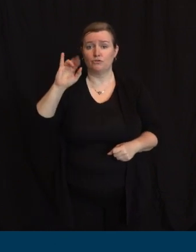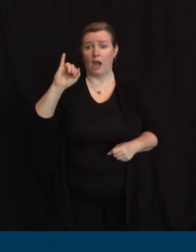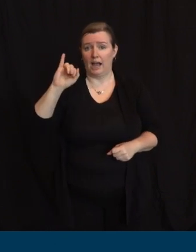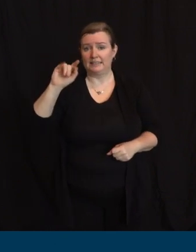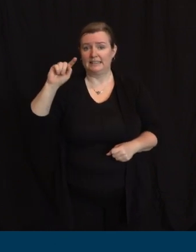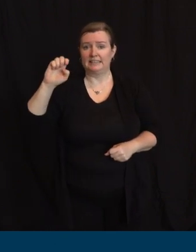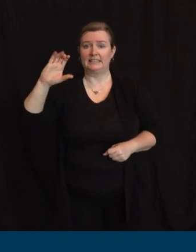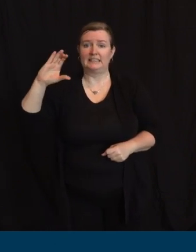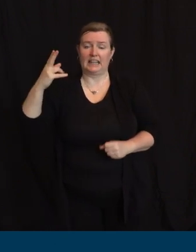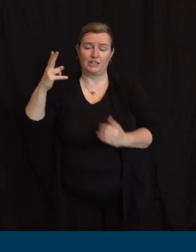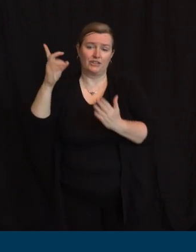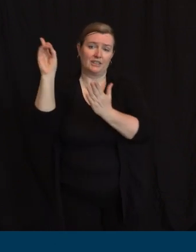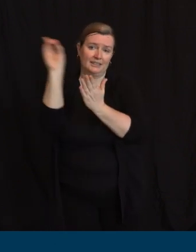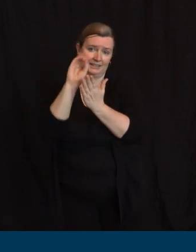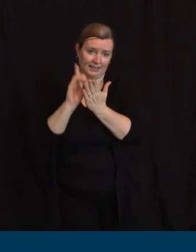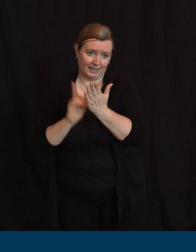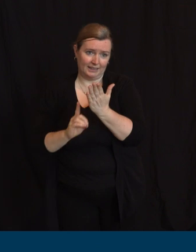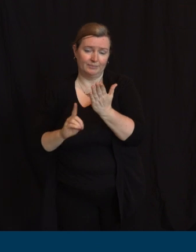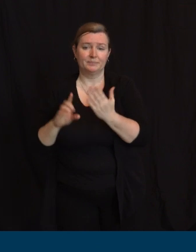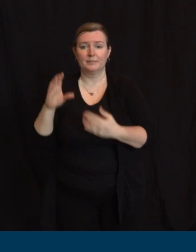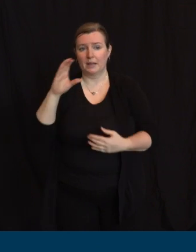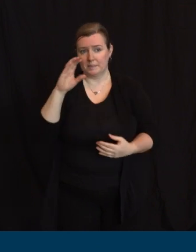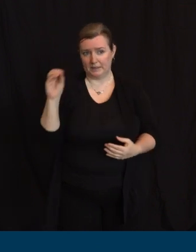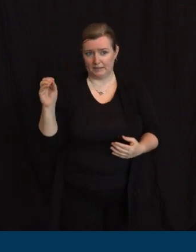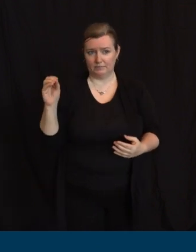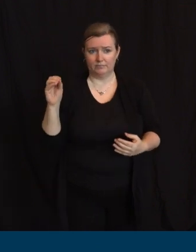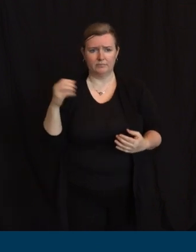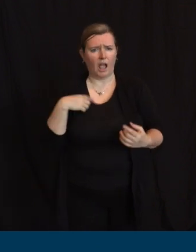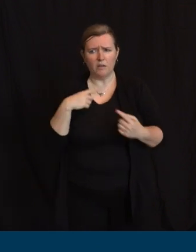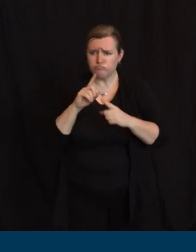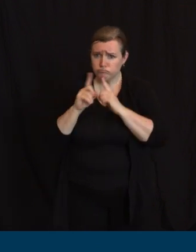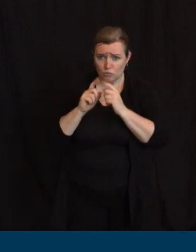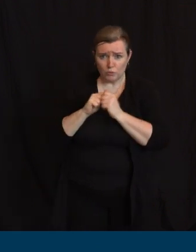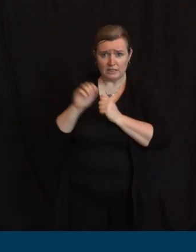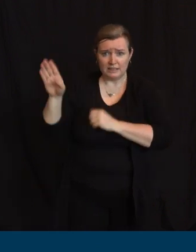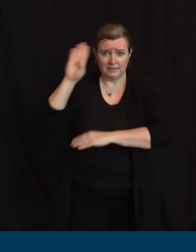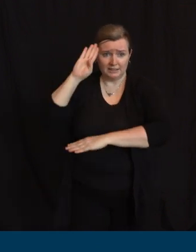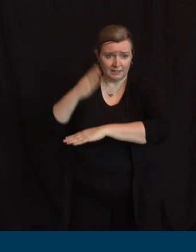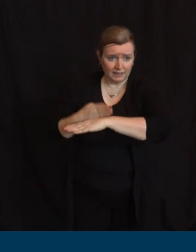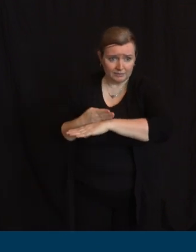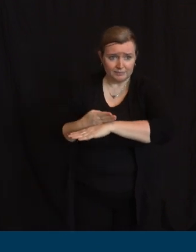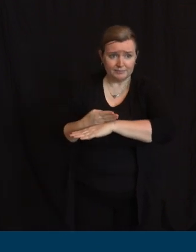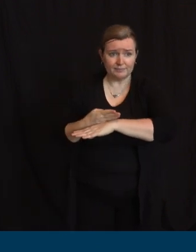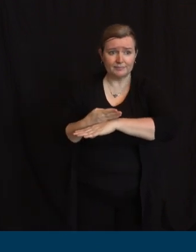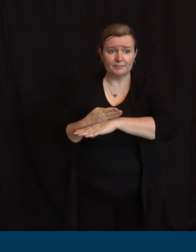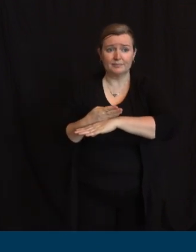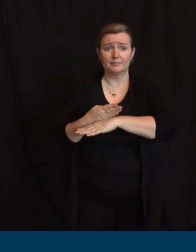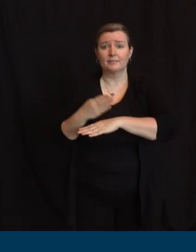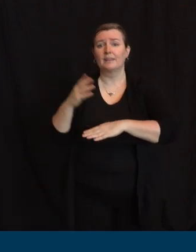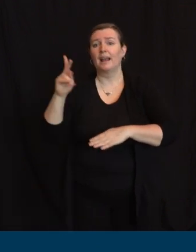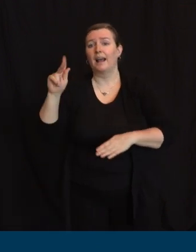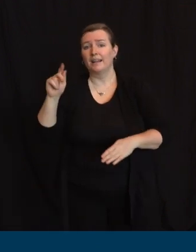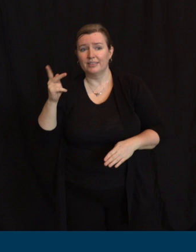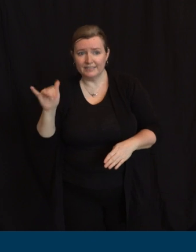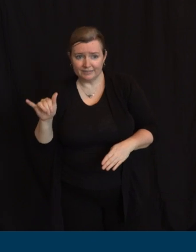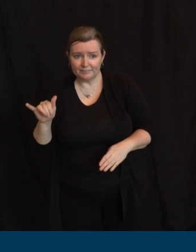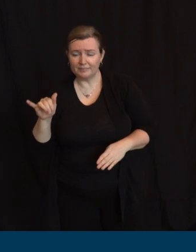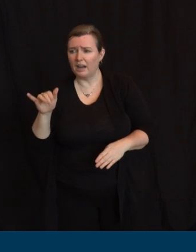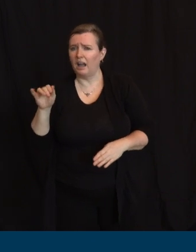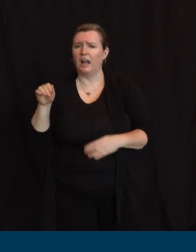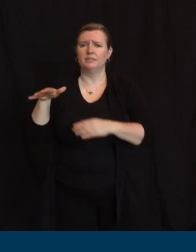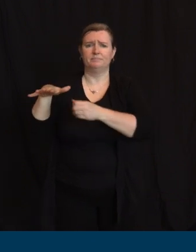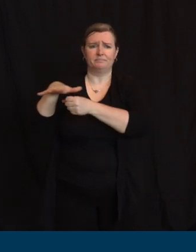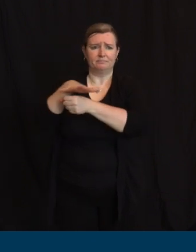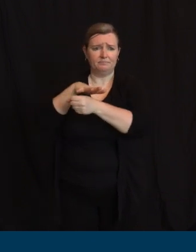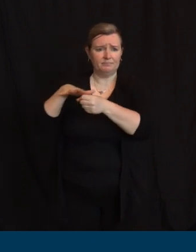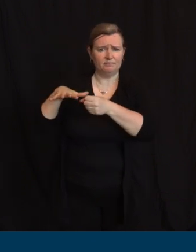his son, Tyler, with whom I spoke earlier, and his fiancee, Kathy, and the entire Little Falls community, Mayor James Damiano reached out